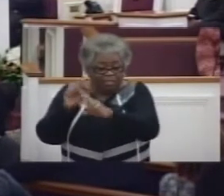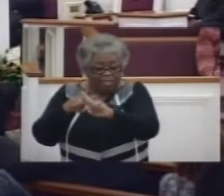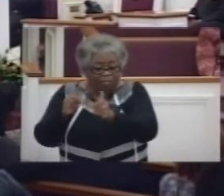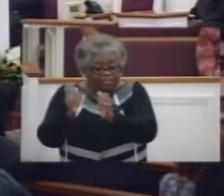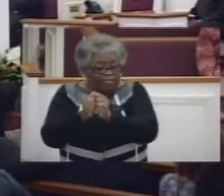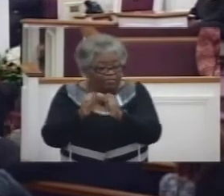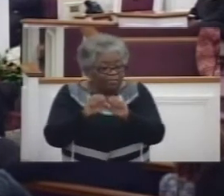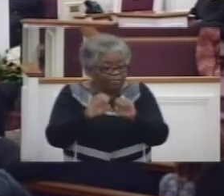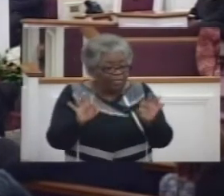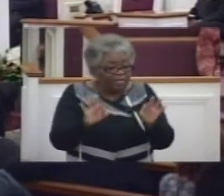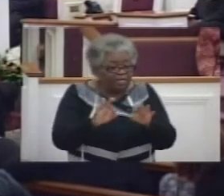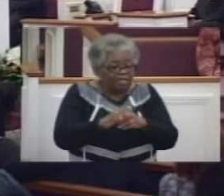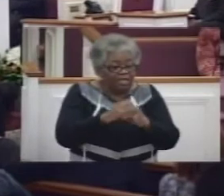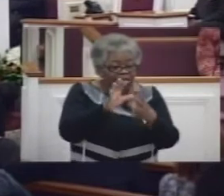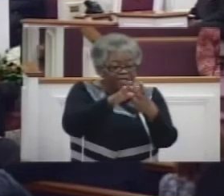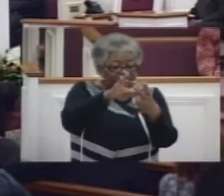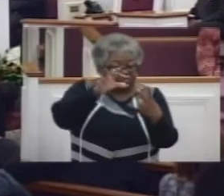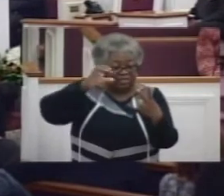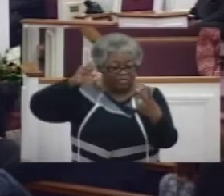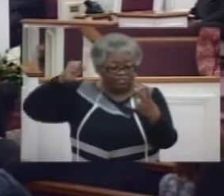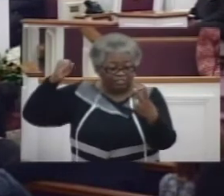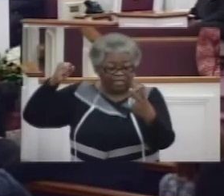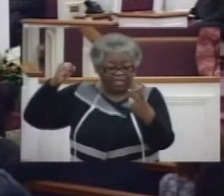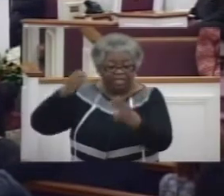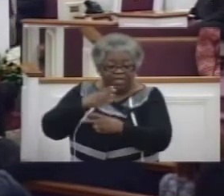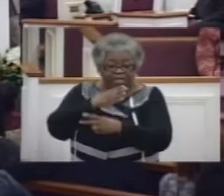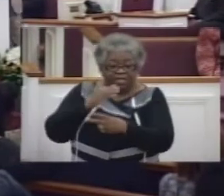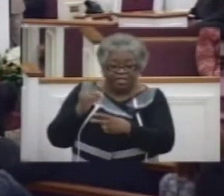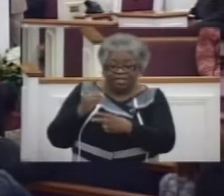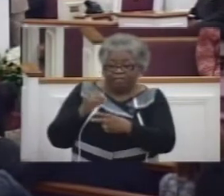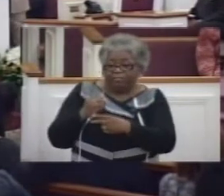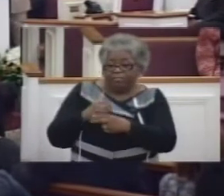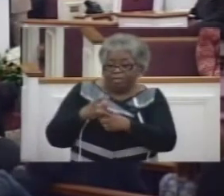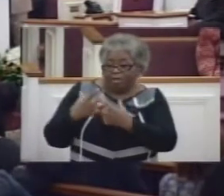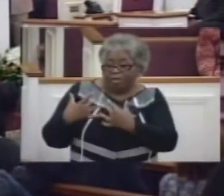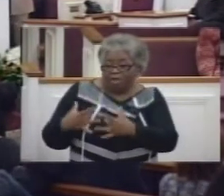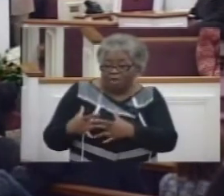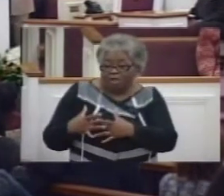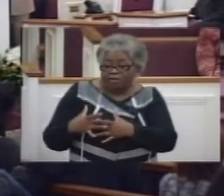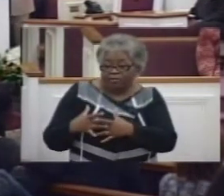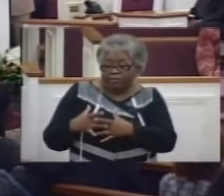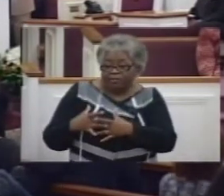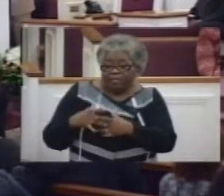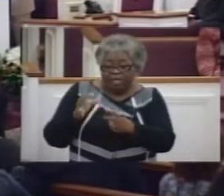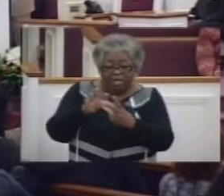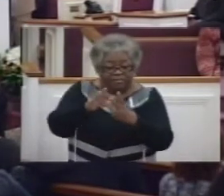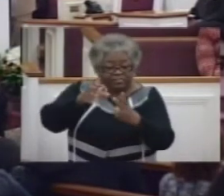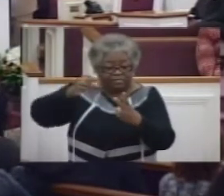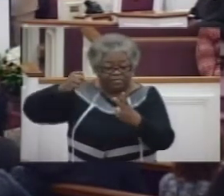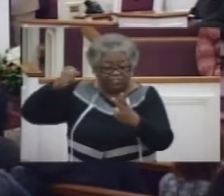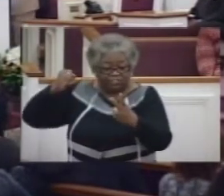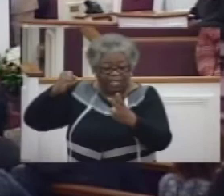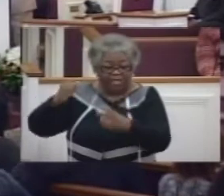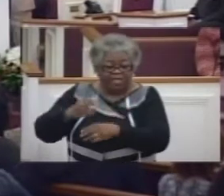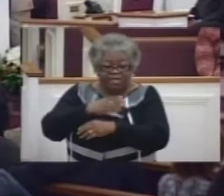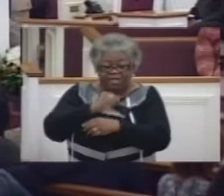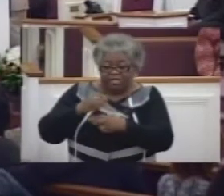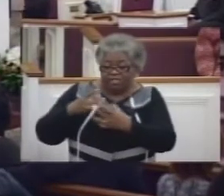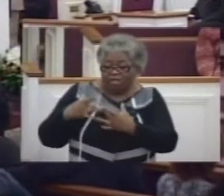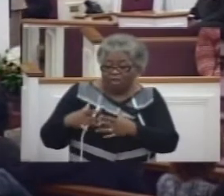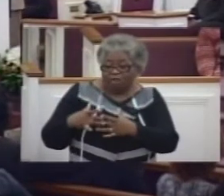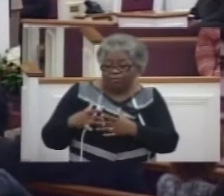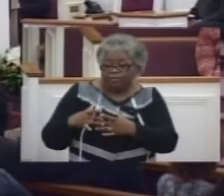a slingshot and a harp. Help me say a slingshot and a